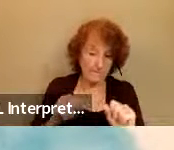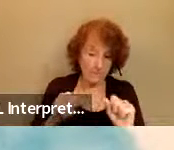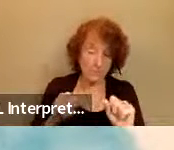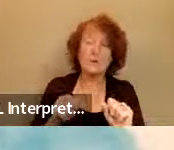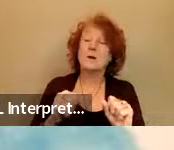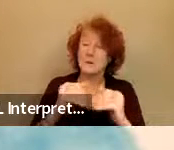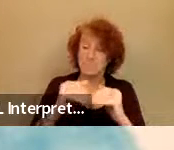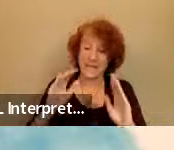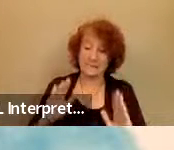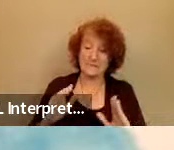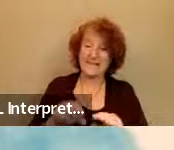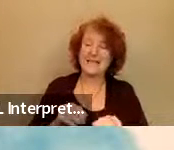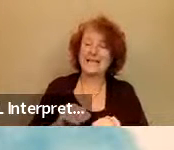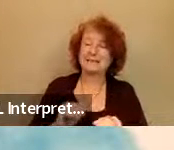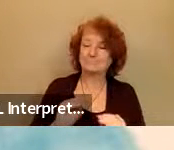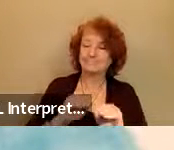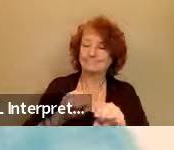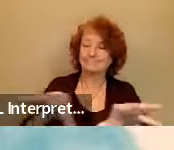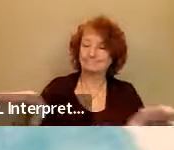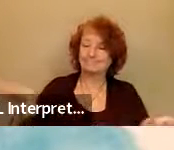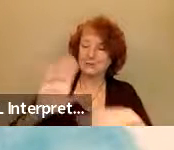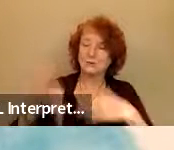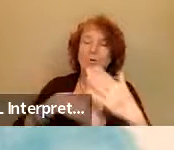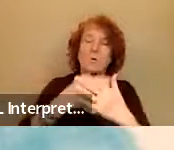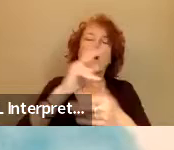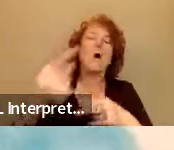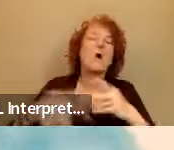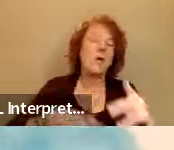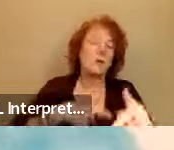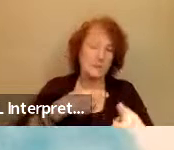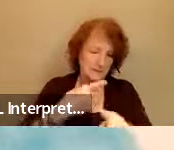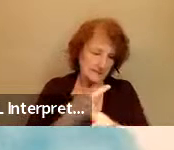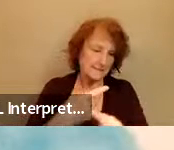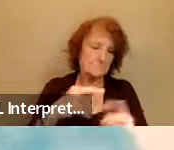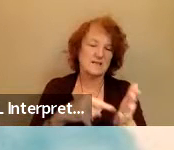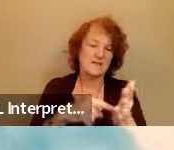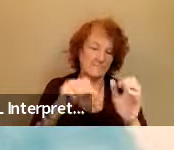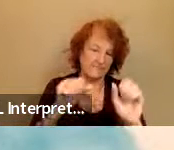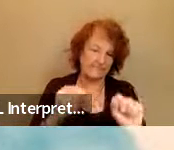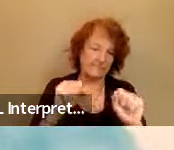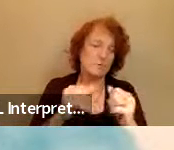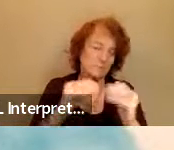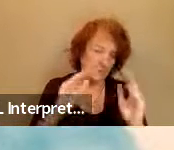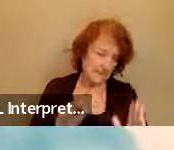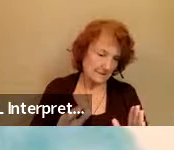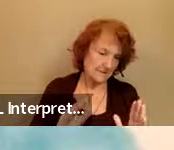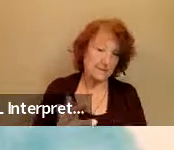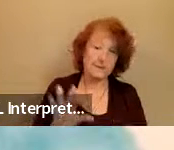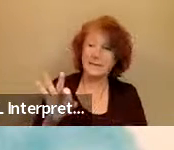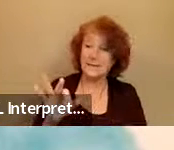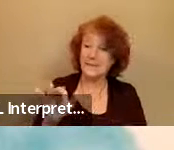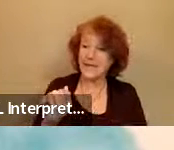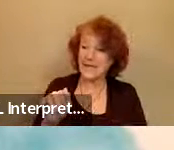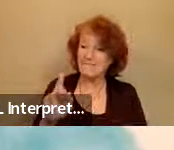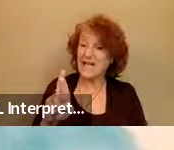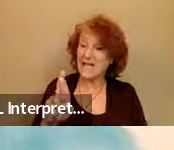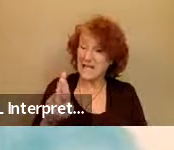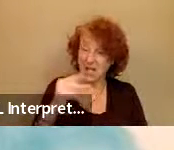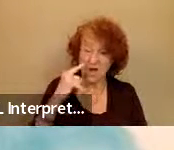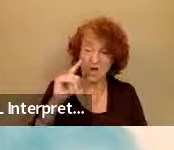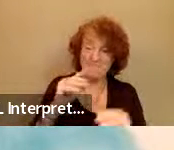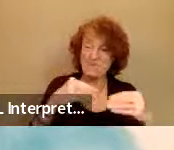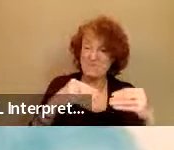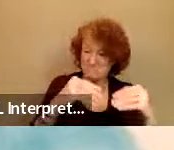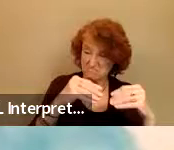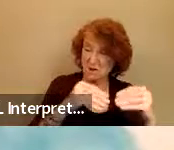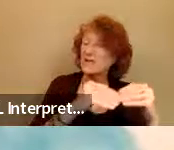and supportive housing. This means that the FAR for market rate housing won't change, but you'll be allowed to build about